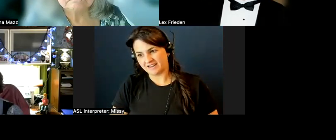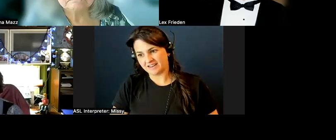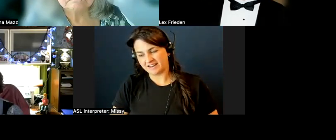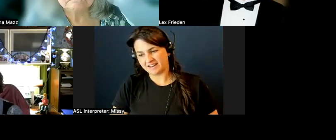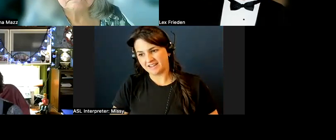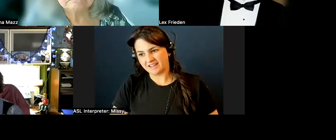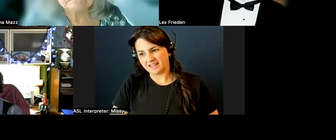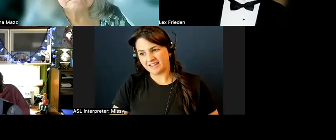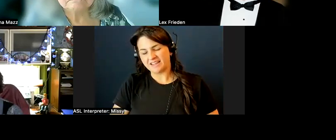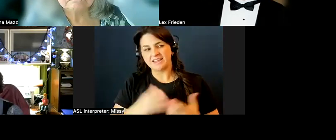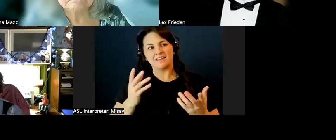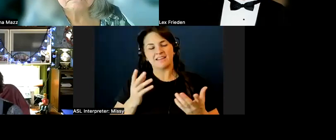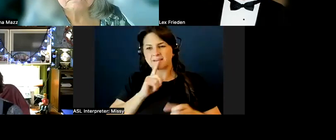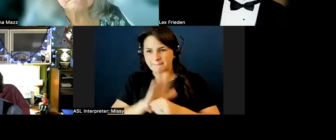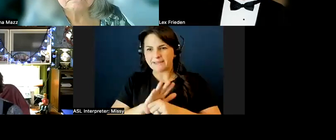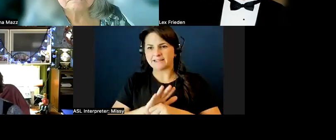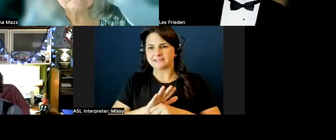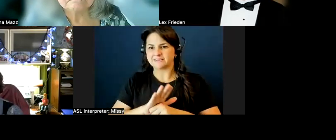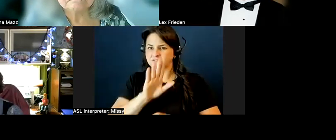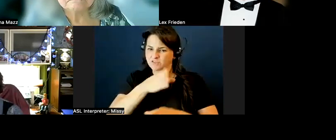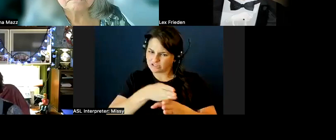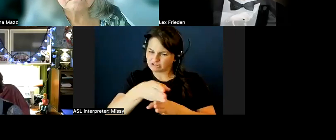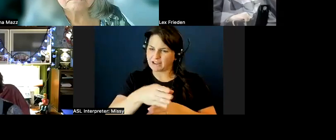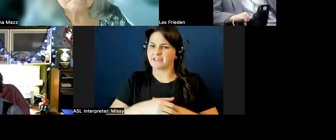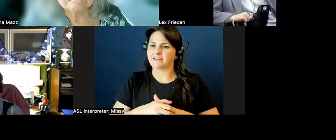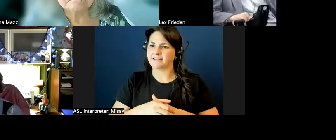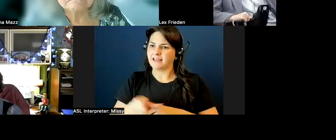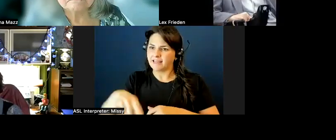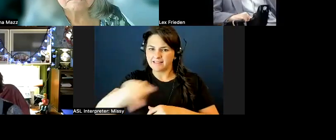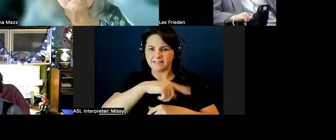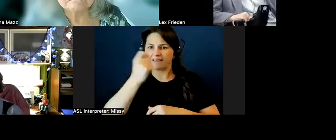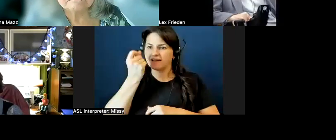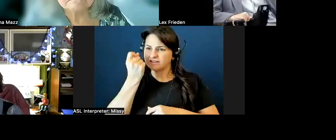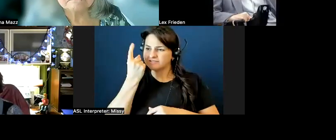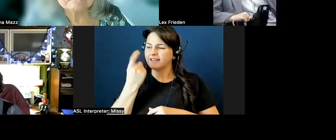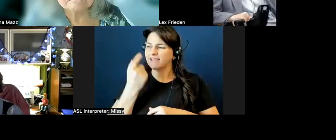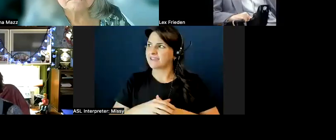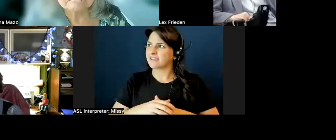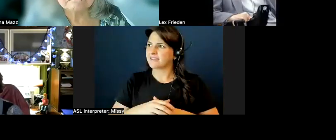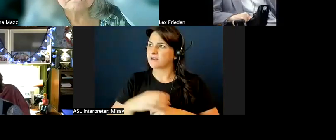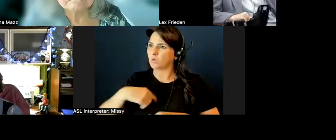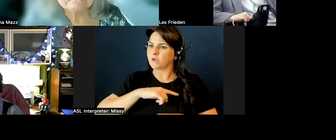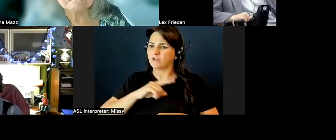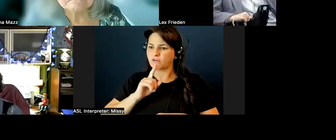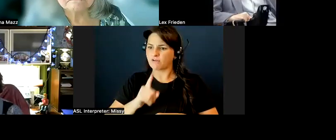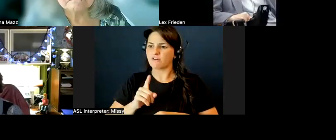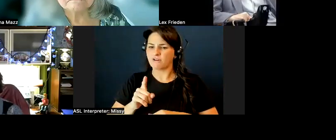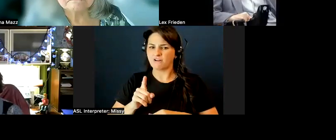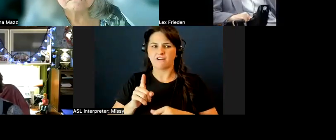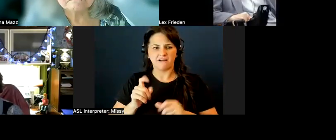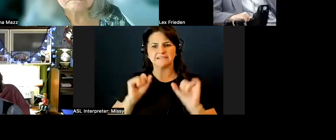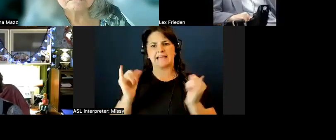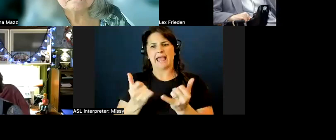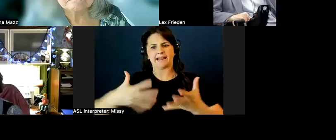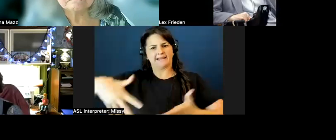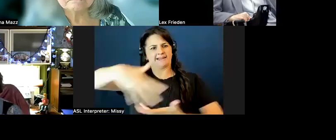their trade, and they're people who understand that we are a society and we all have to live